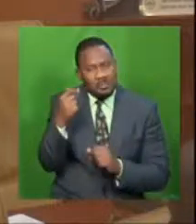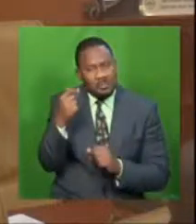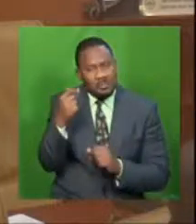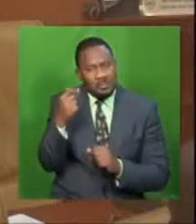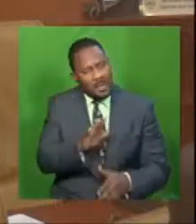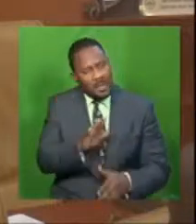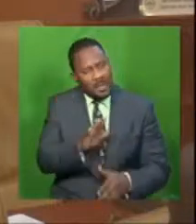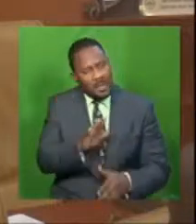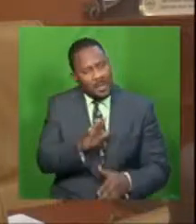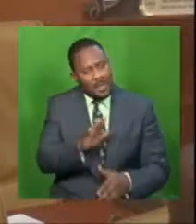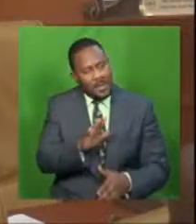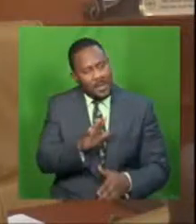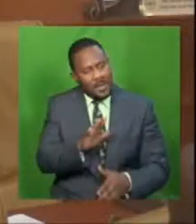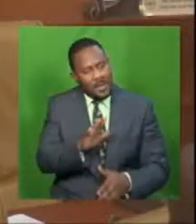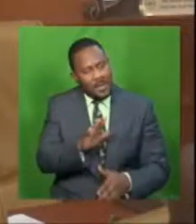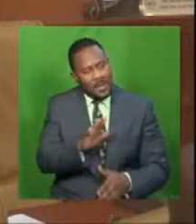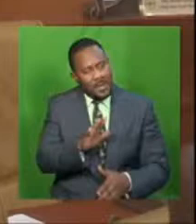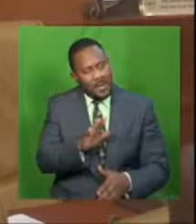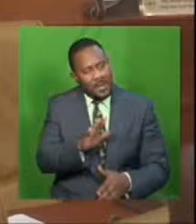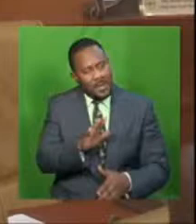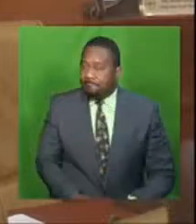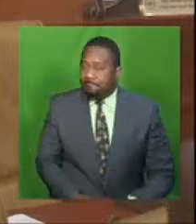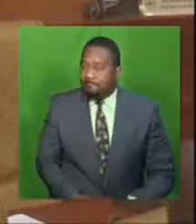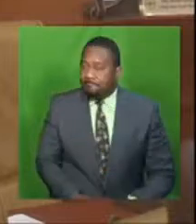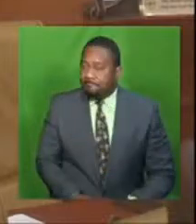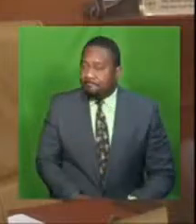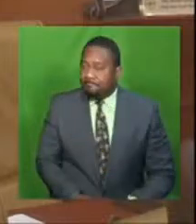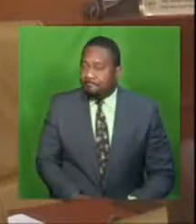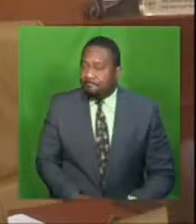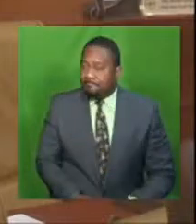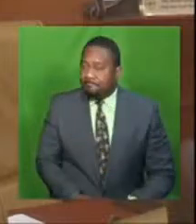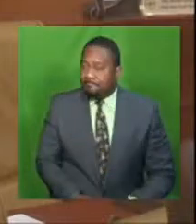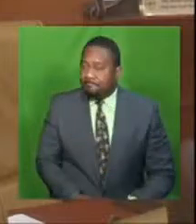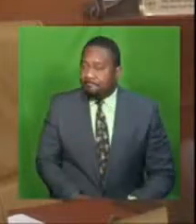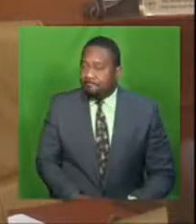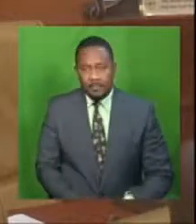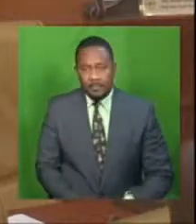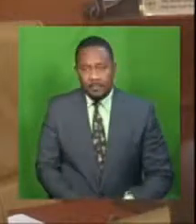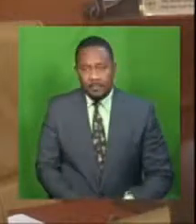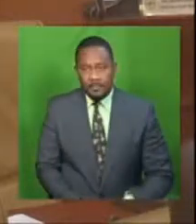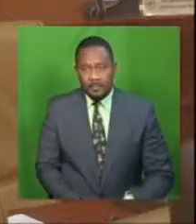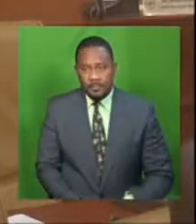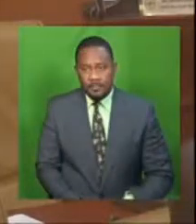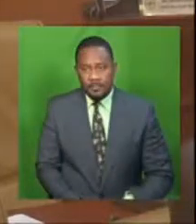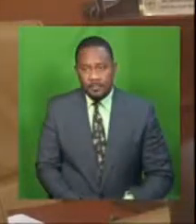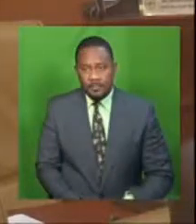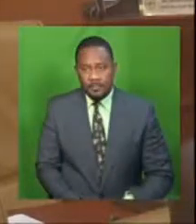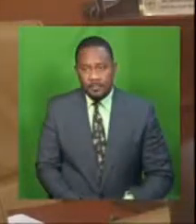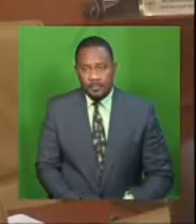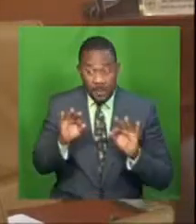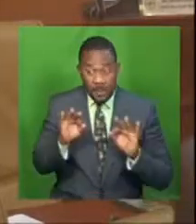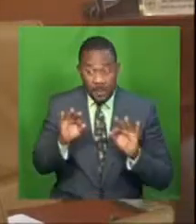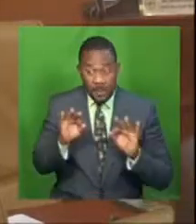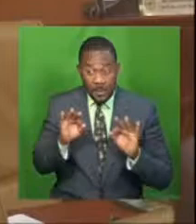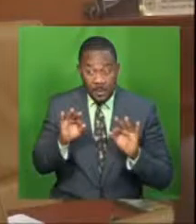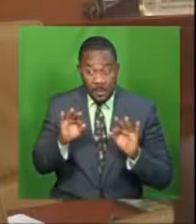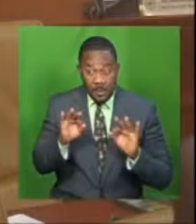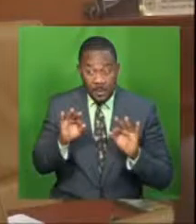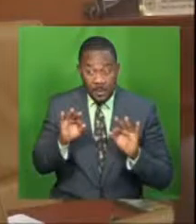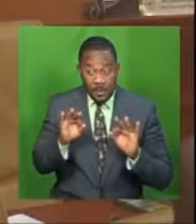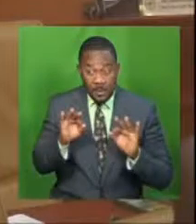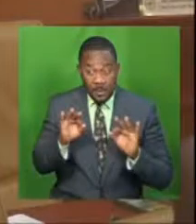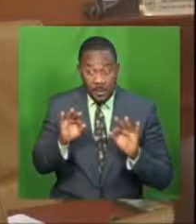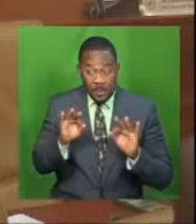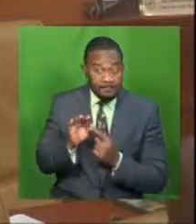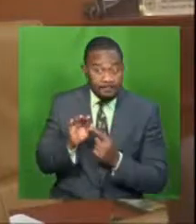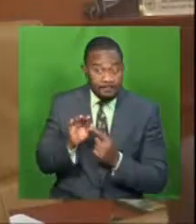of species that is being rolled out there. It is very important, especially in